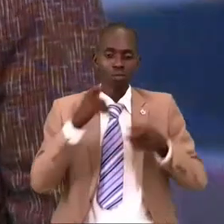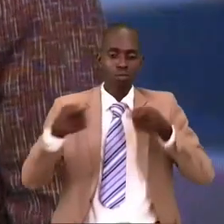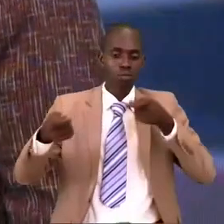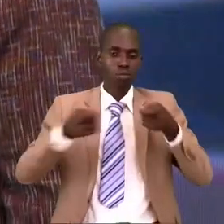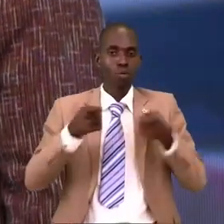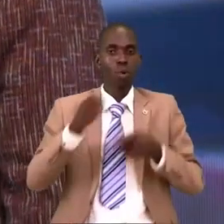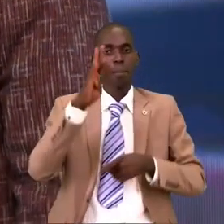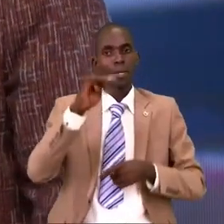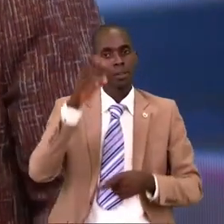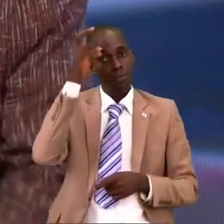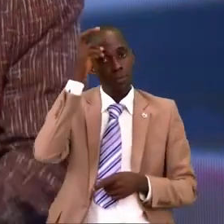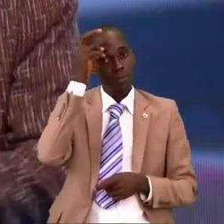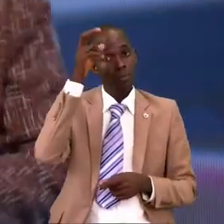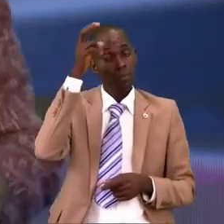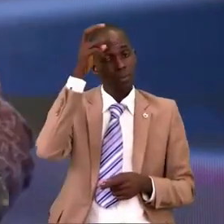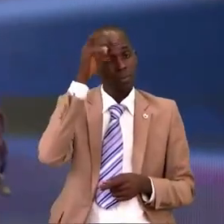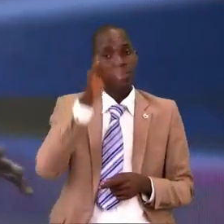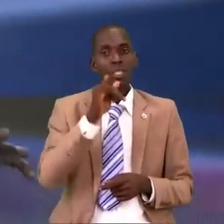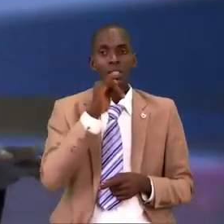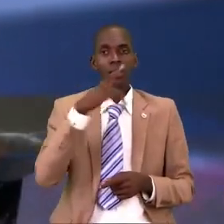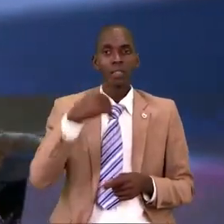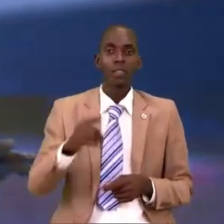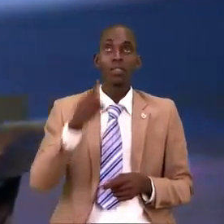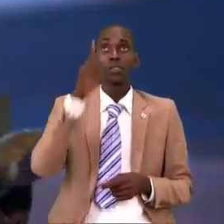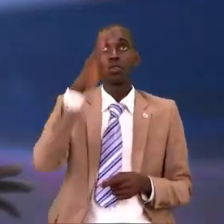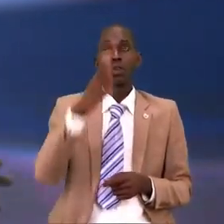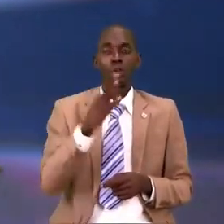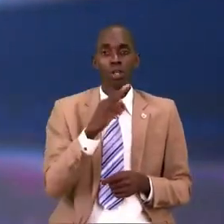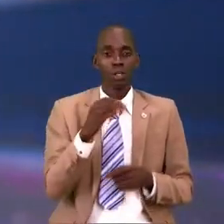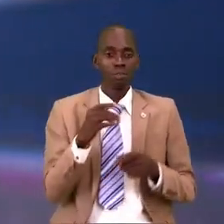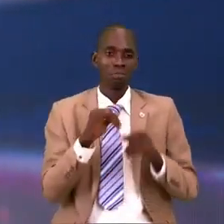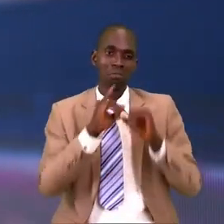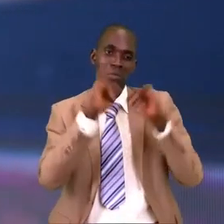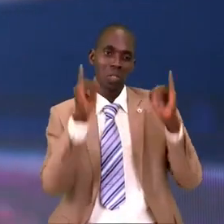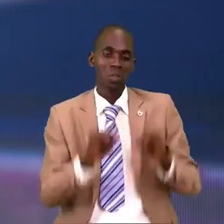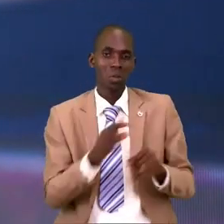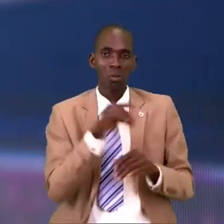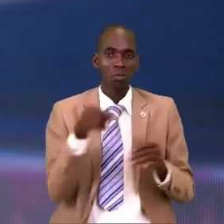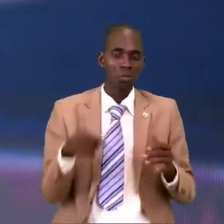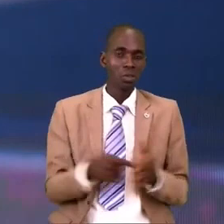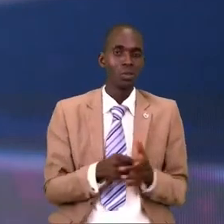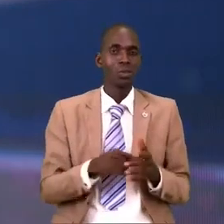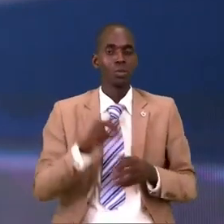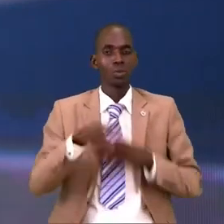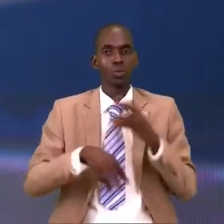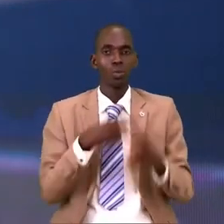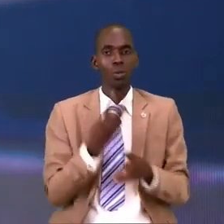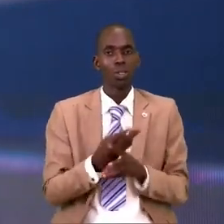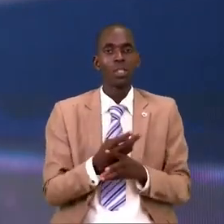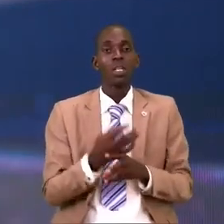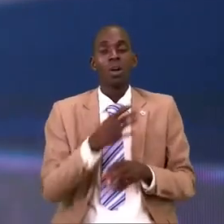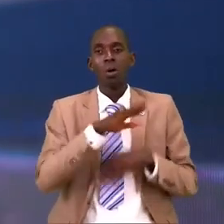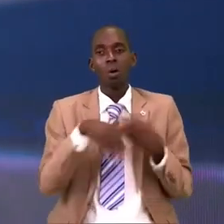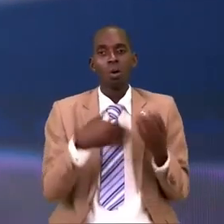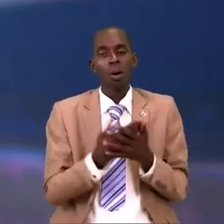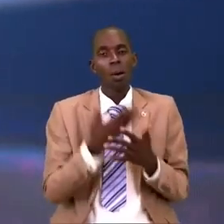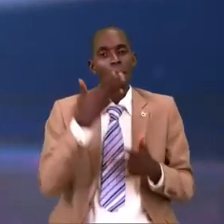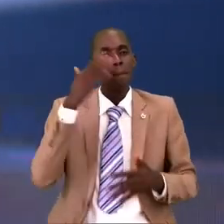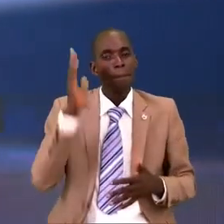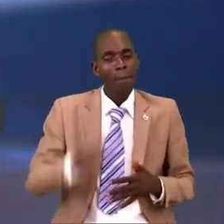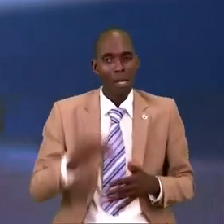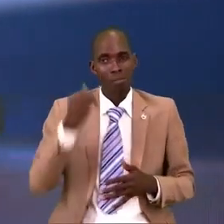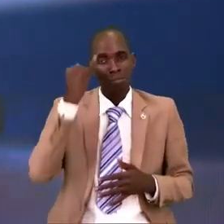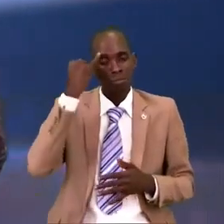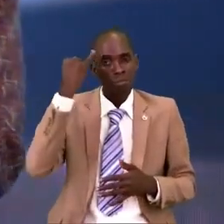evil things, all those wicked things, they are orchestrated by Satan, the god of this world.